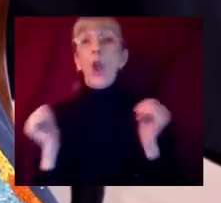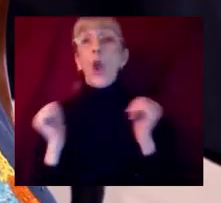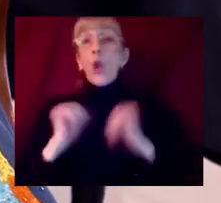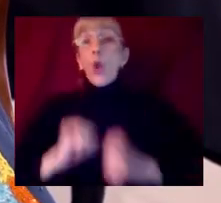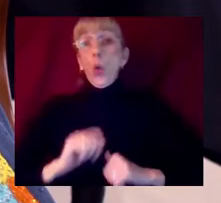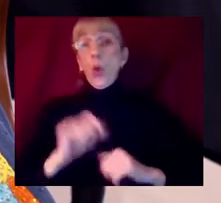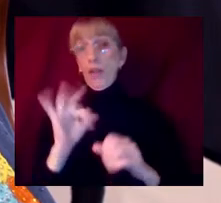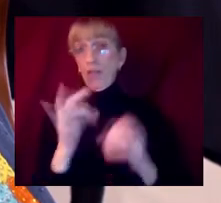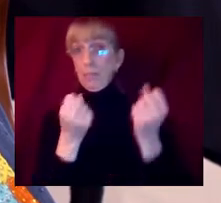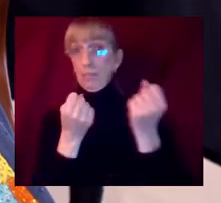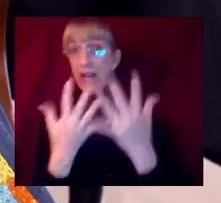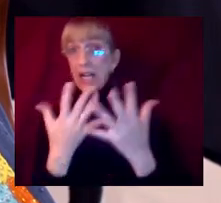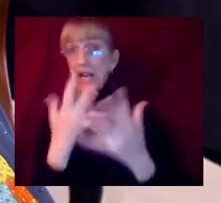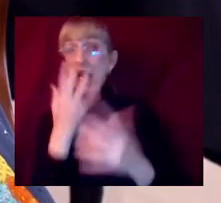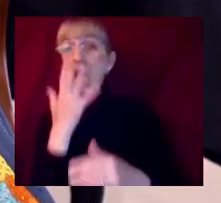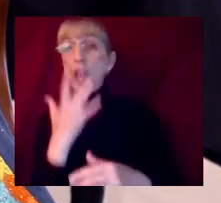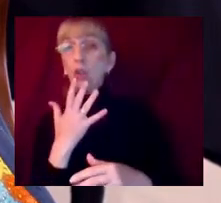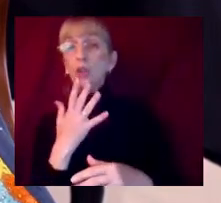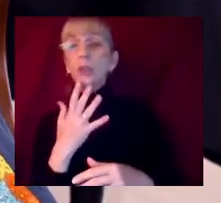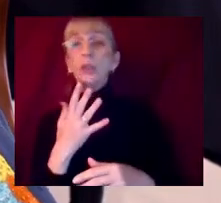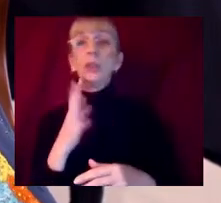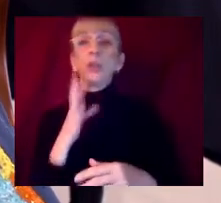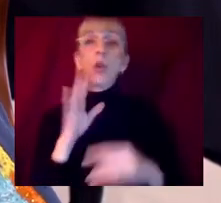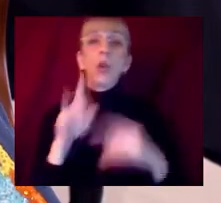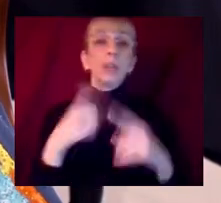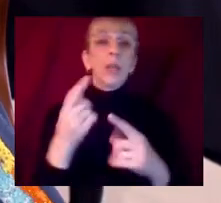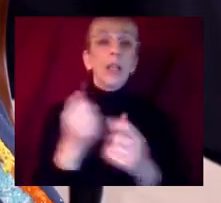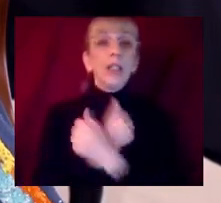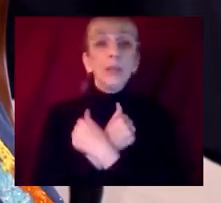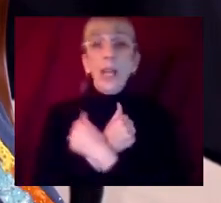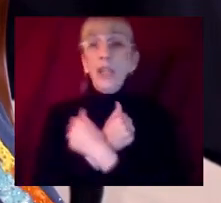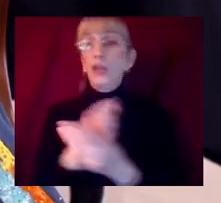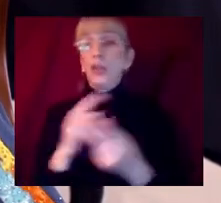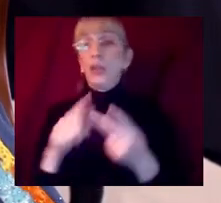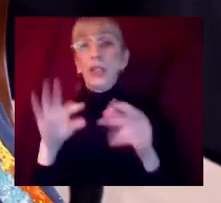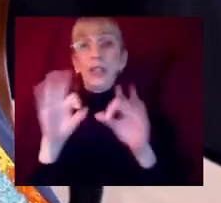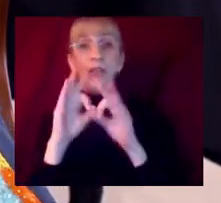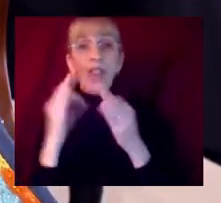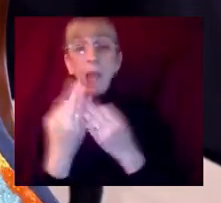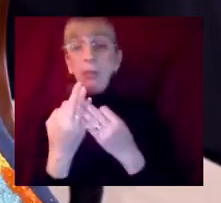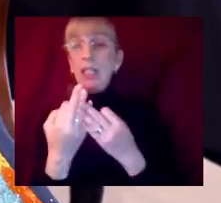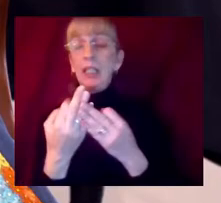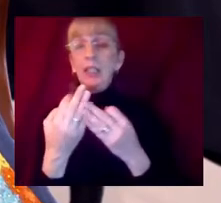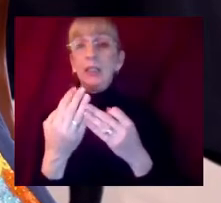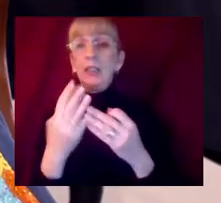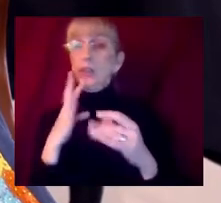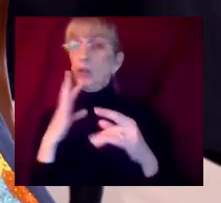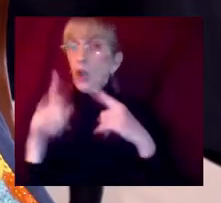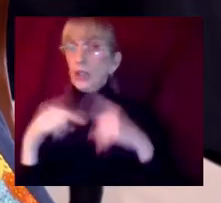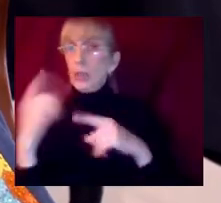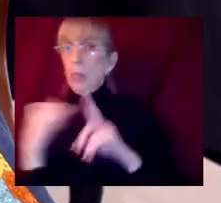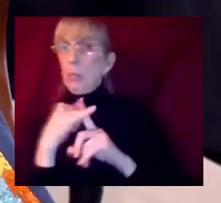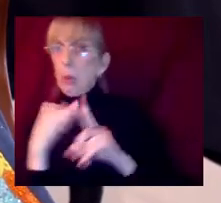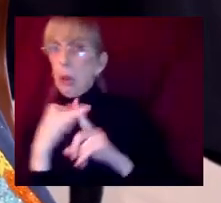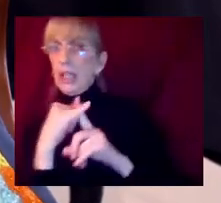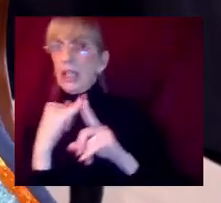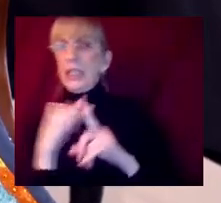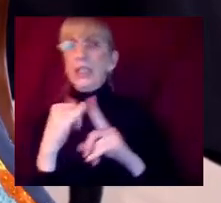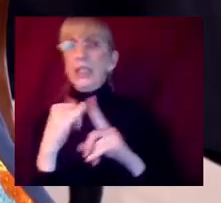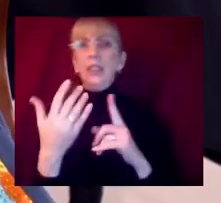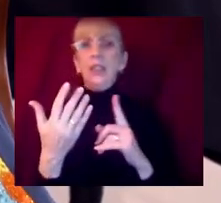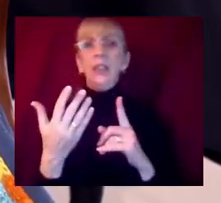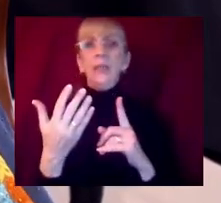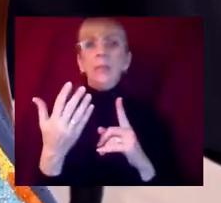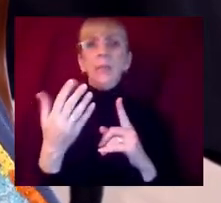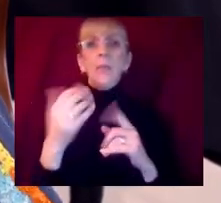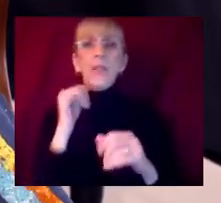about compassion, the family. It addresses bullying. People that are different, you're not, you know, making